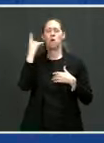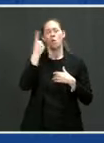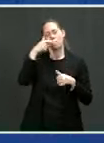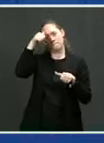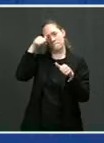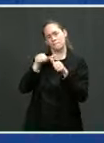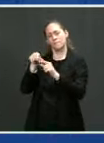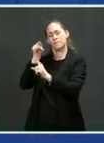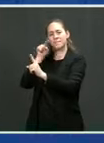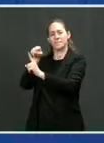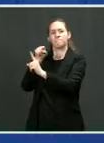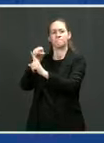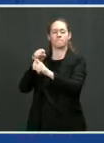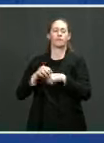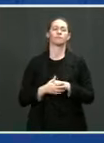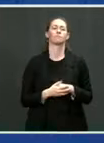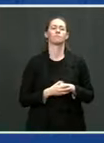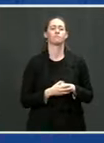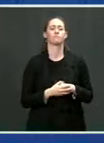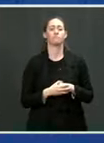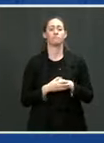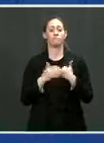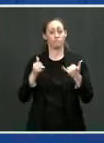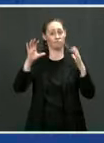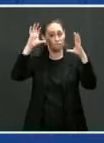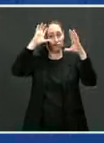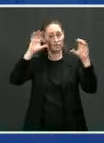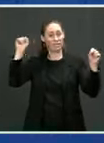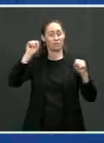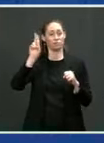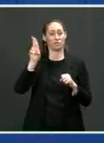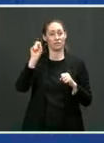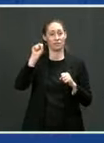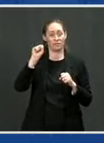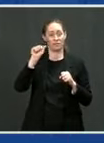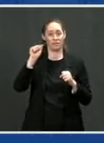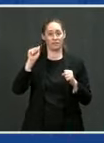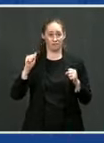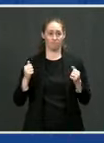and that the President of the United States is picking up one of your distractions.